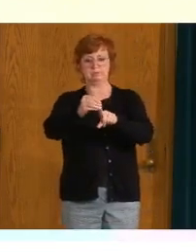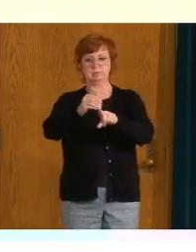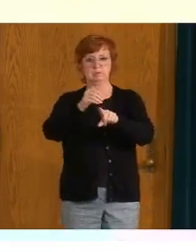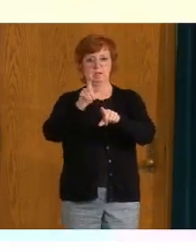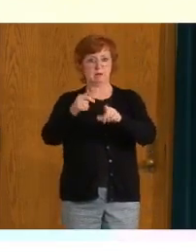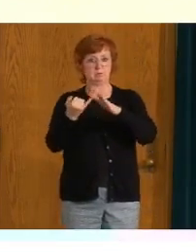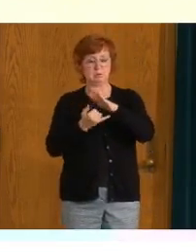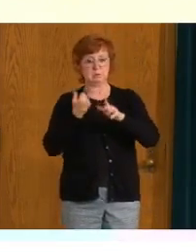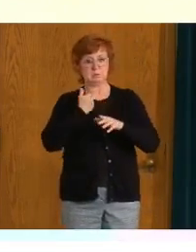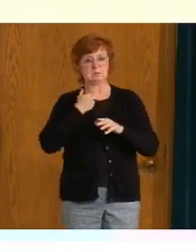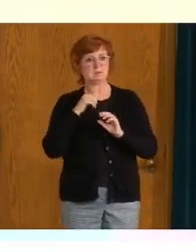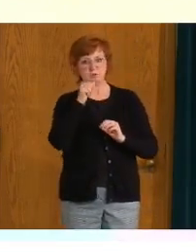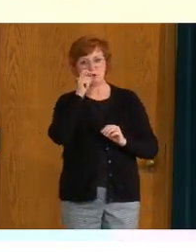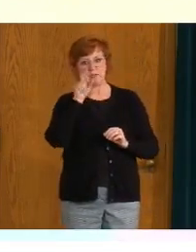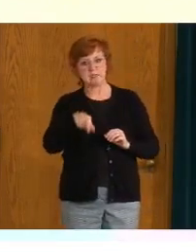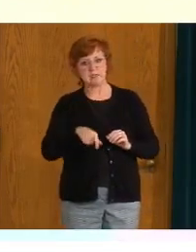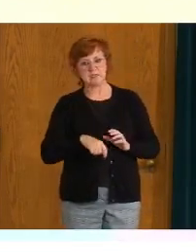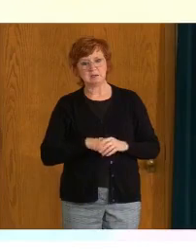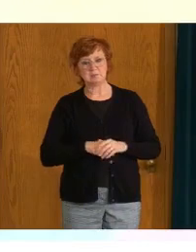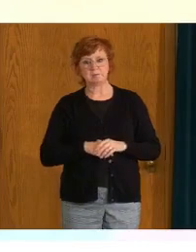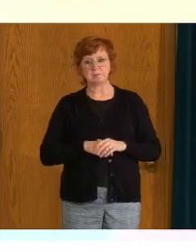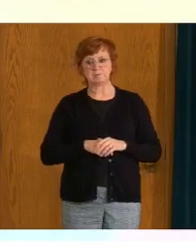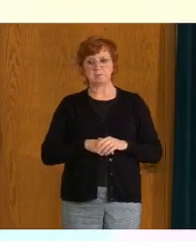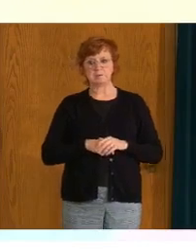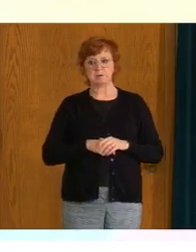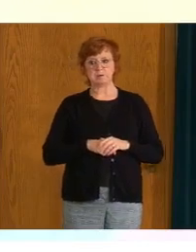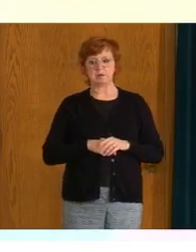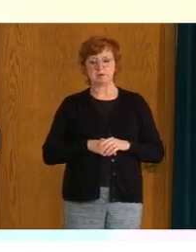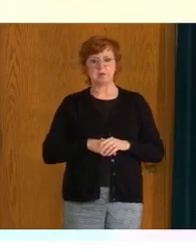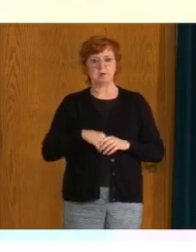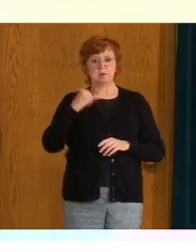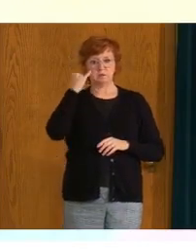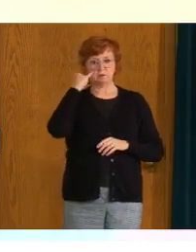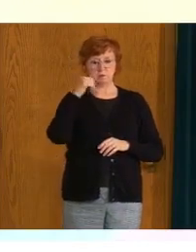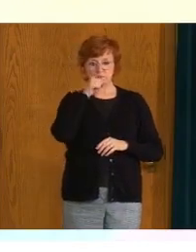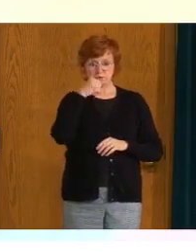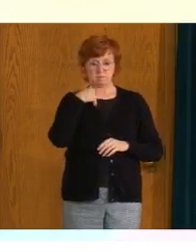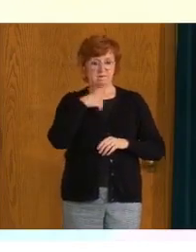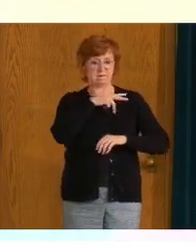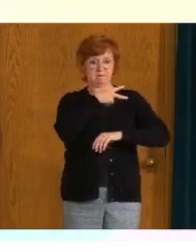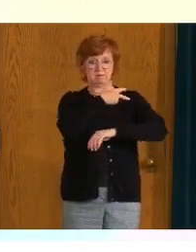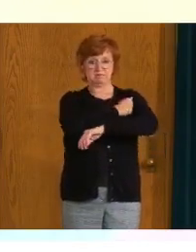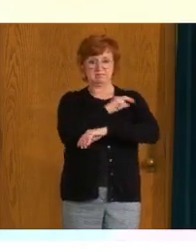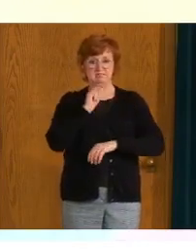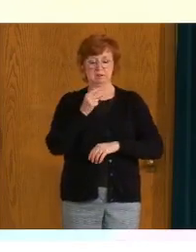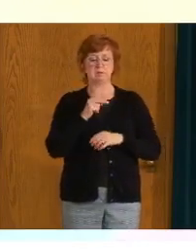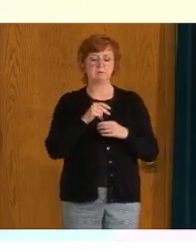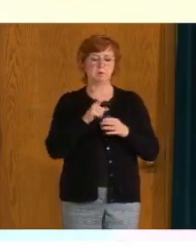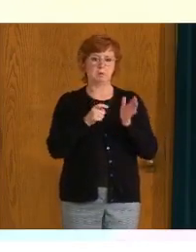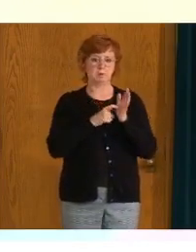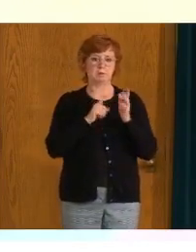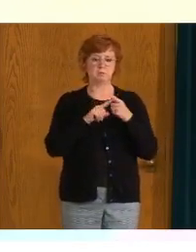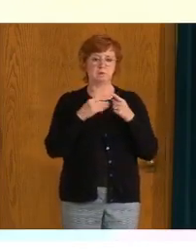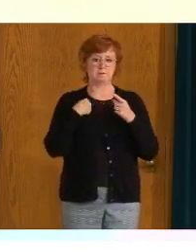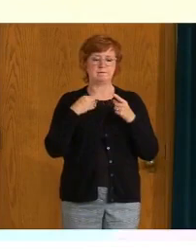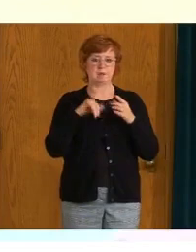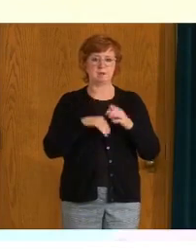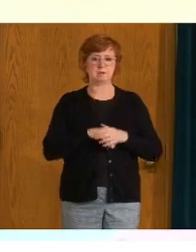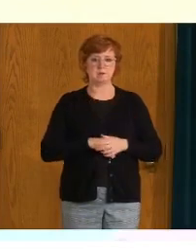other exposures to the Delta variant, you will require to be isolated. And that is going to be critical to